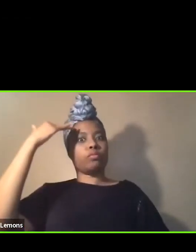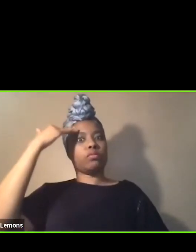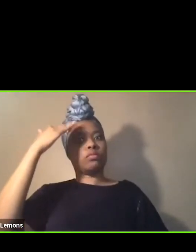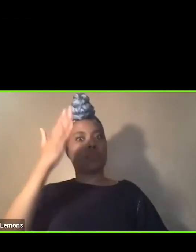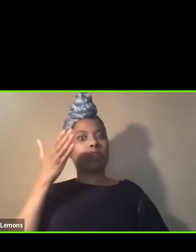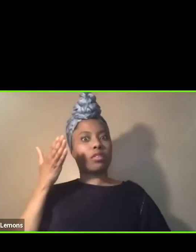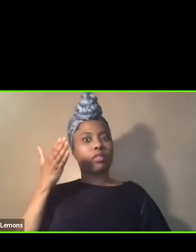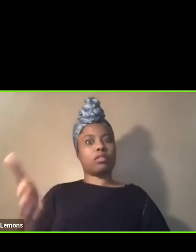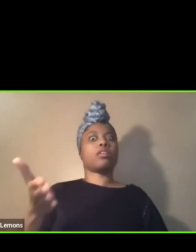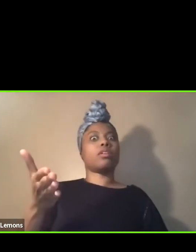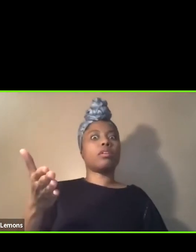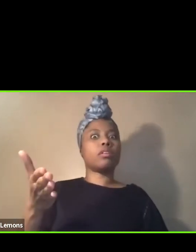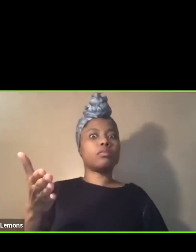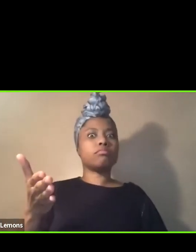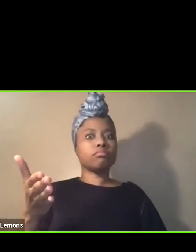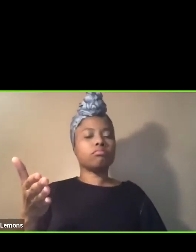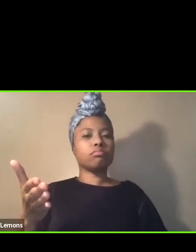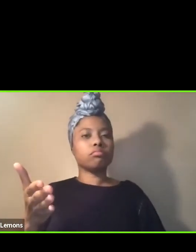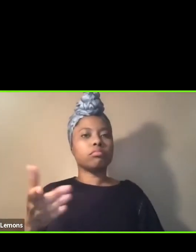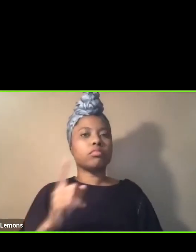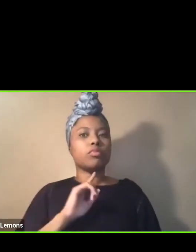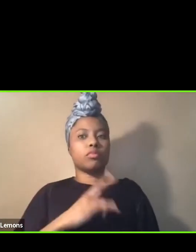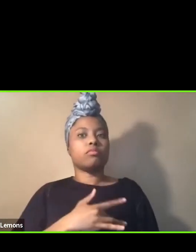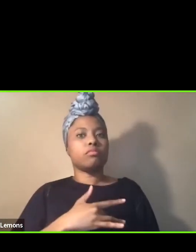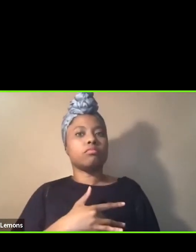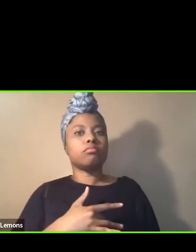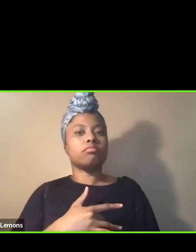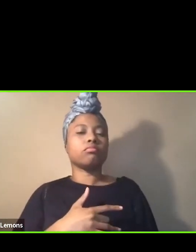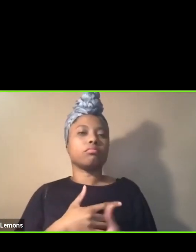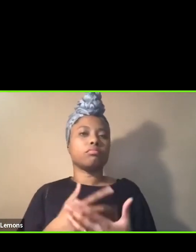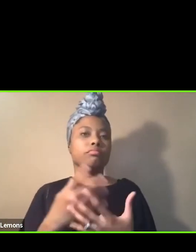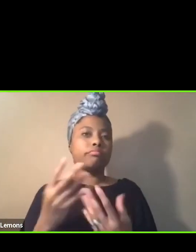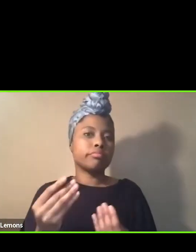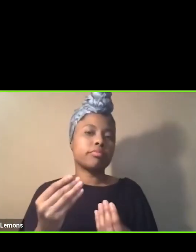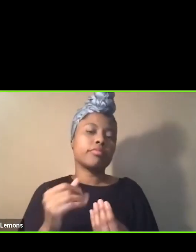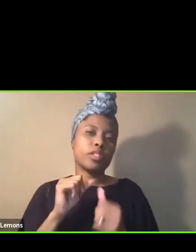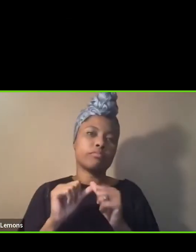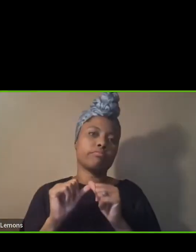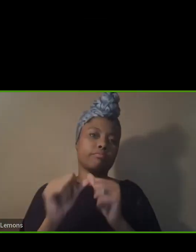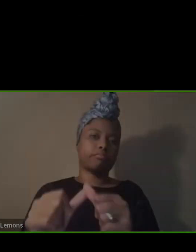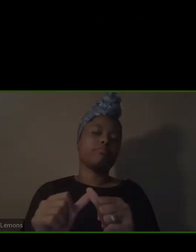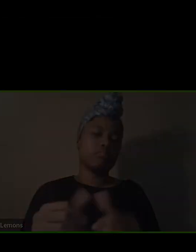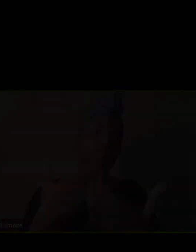there, that it's genuine, and that it's enduring. Thank you.